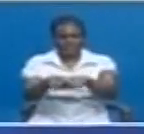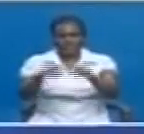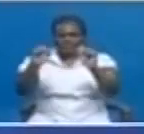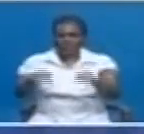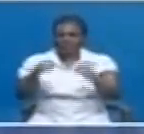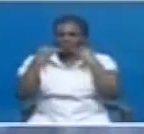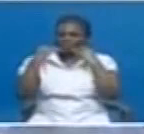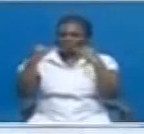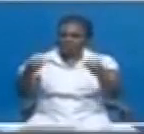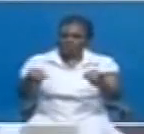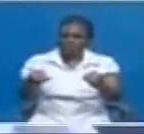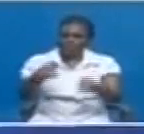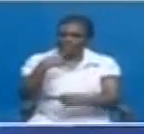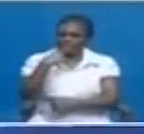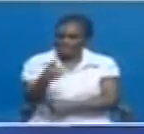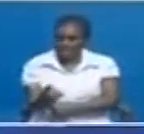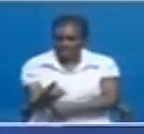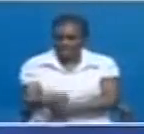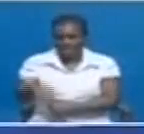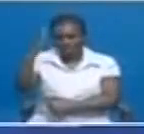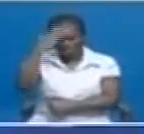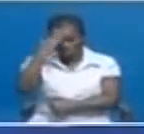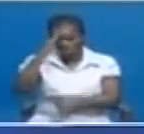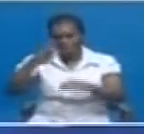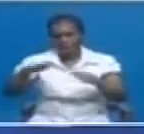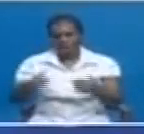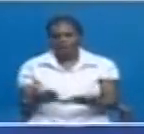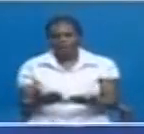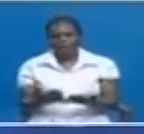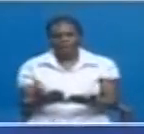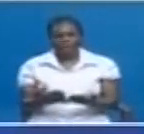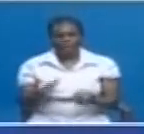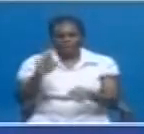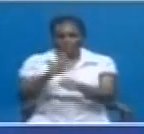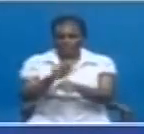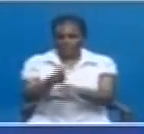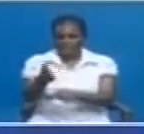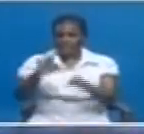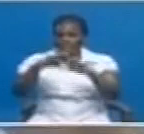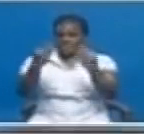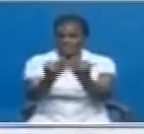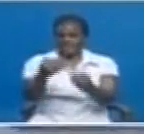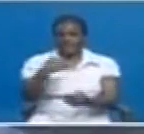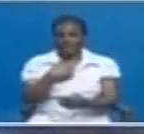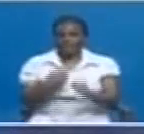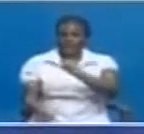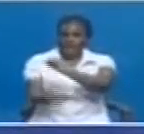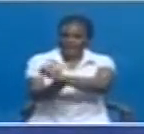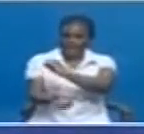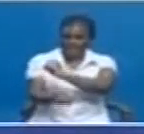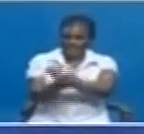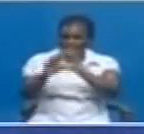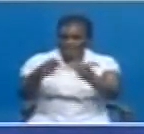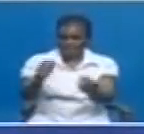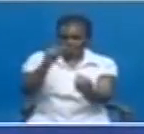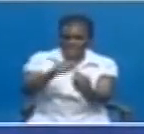able to inform them that the like diabetic disease, most of the cases runs in the family, and we advise them actually to screen